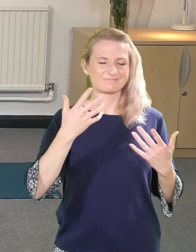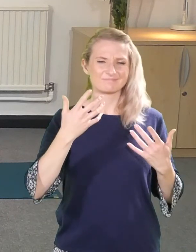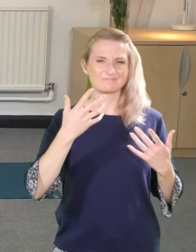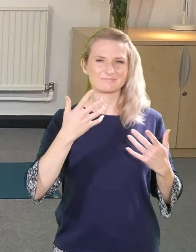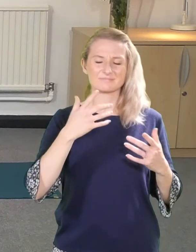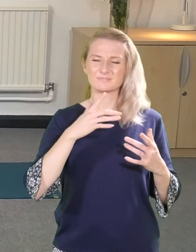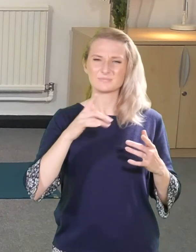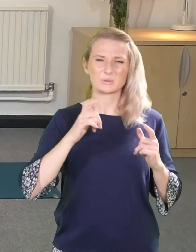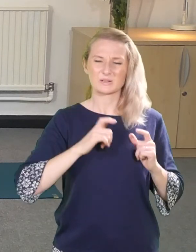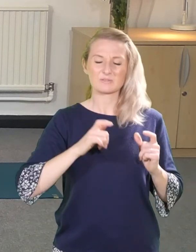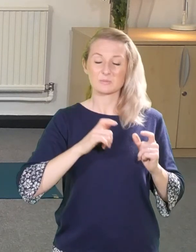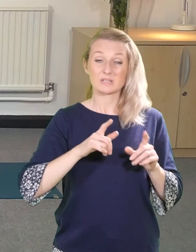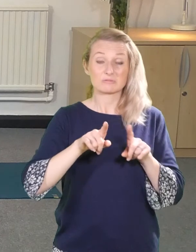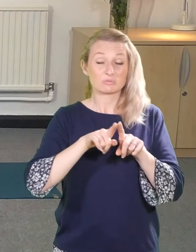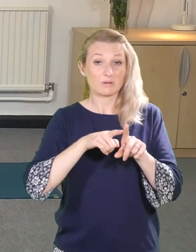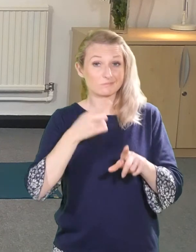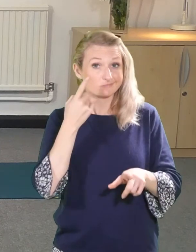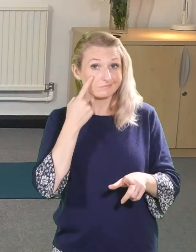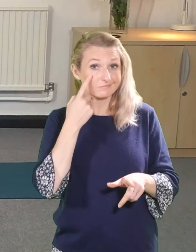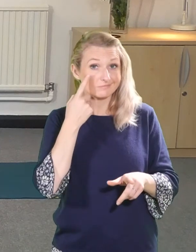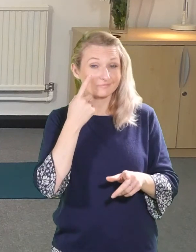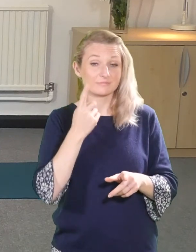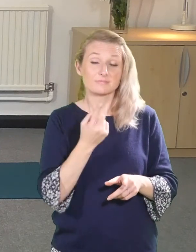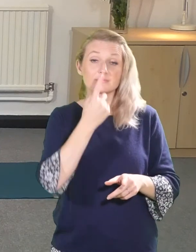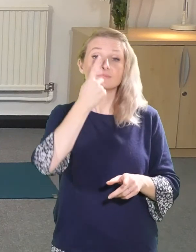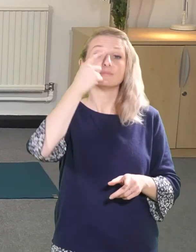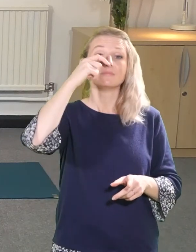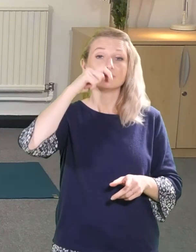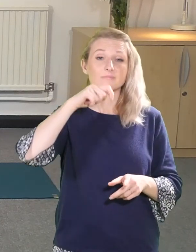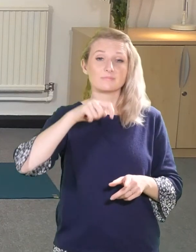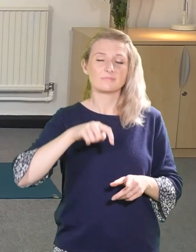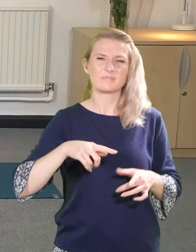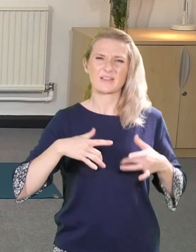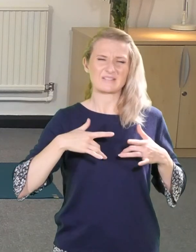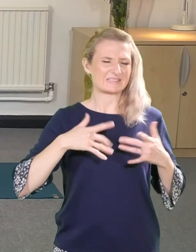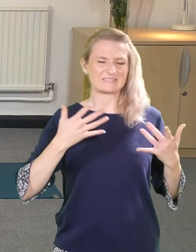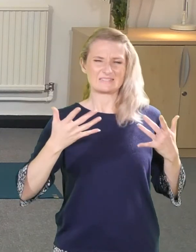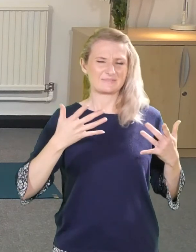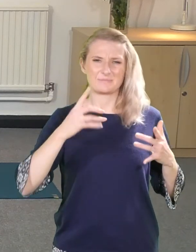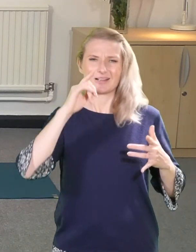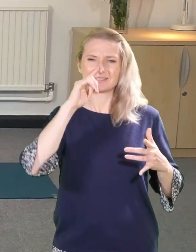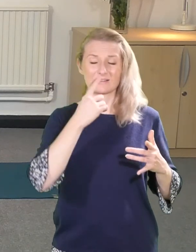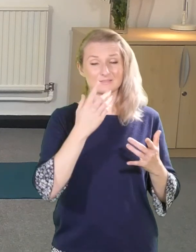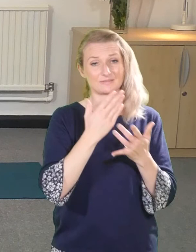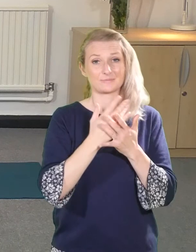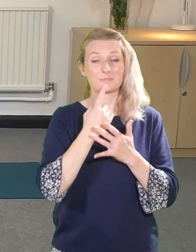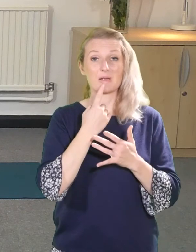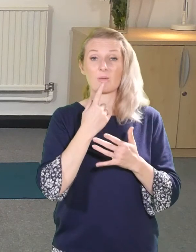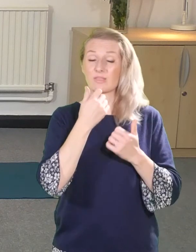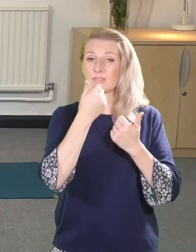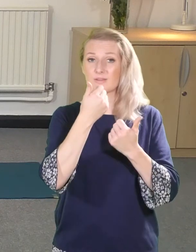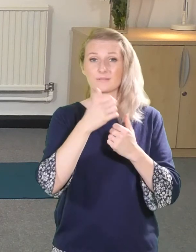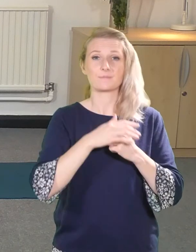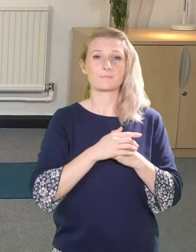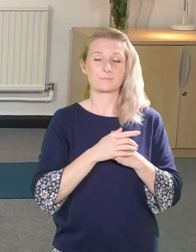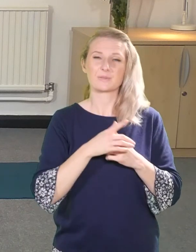good chance to have a go. Obviously, if you need to breathe through your mouth, that's okay. But if you can breathe through your nose, see if you can do